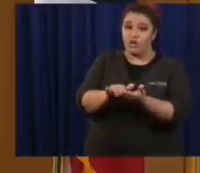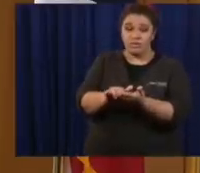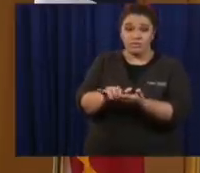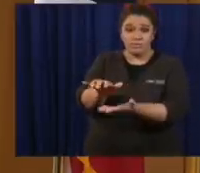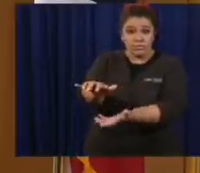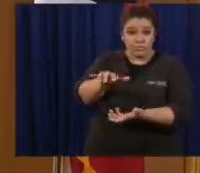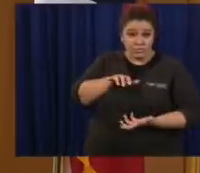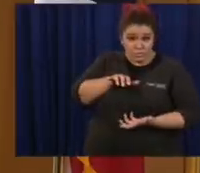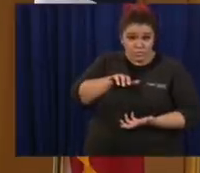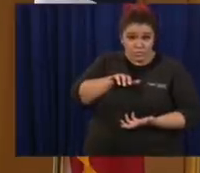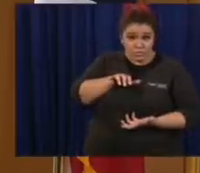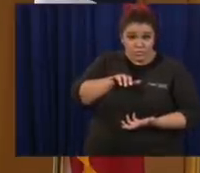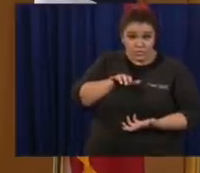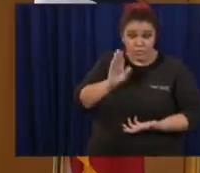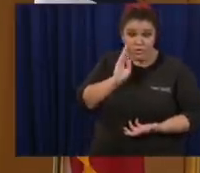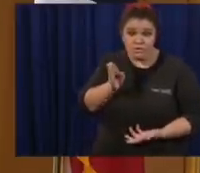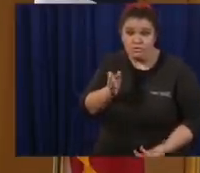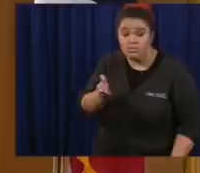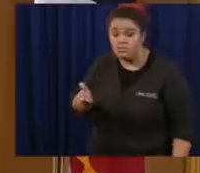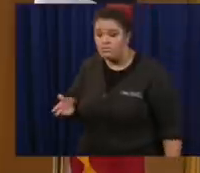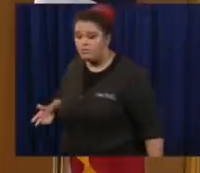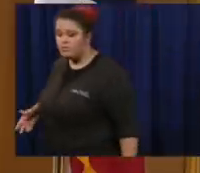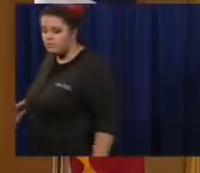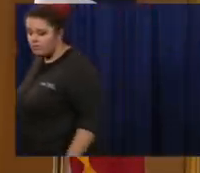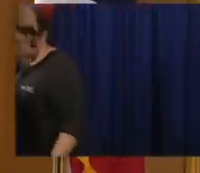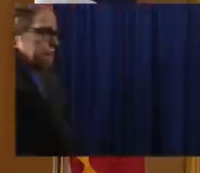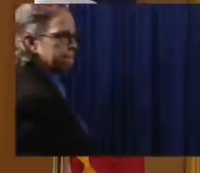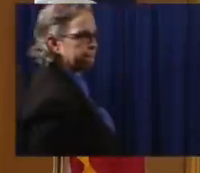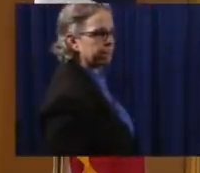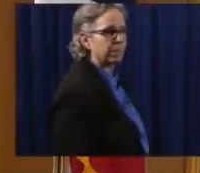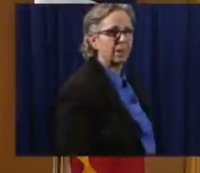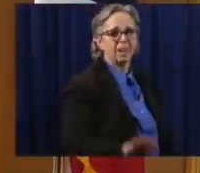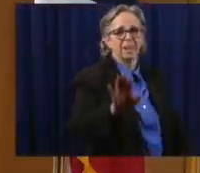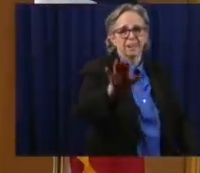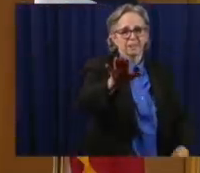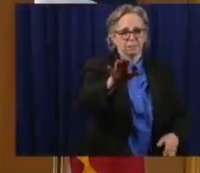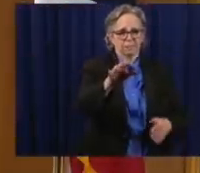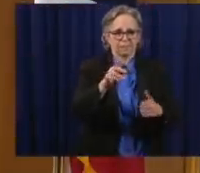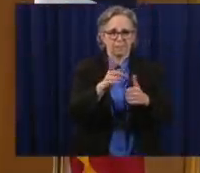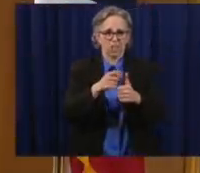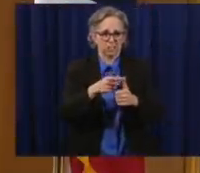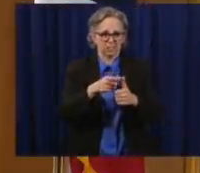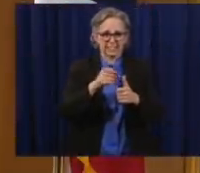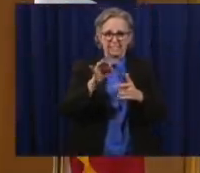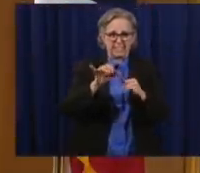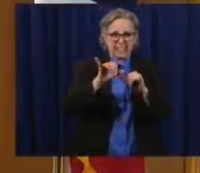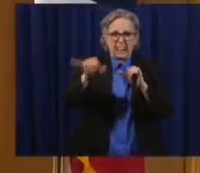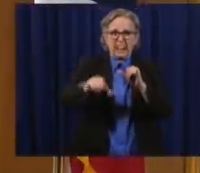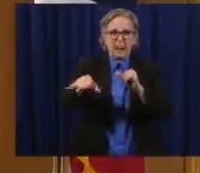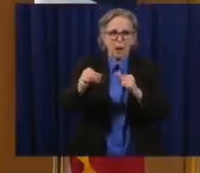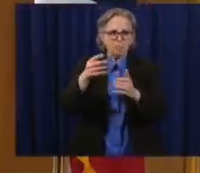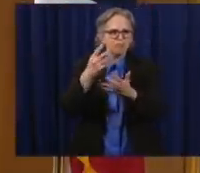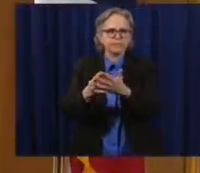we're never going to get restitution with him sitting in prison, and that's one of the considerations.